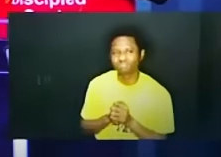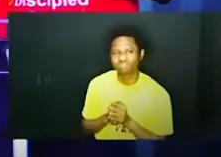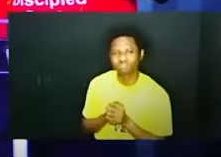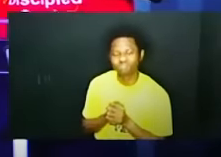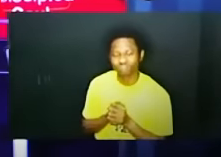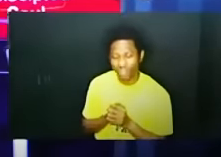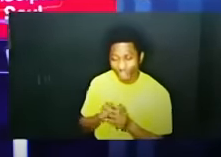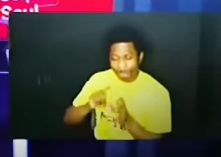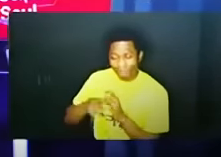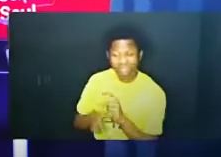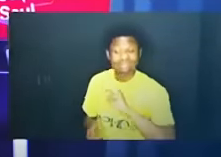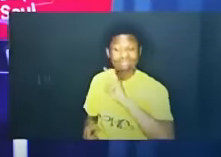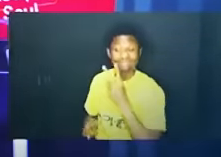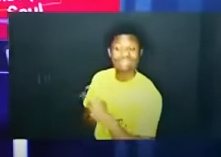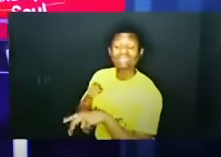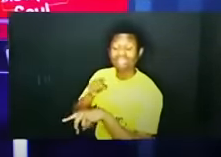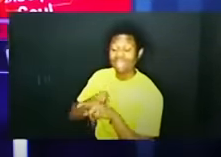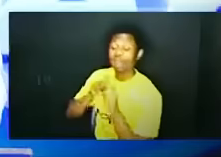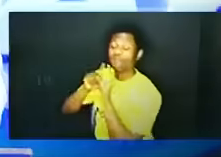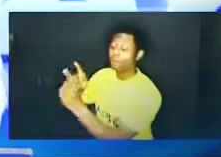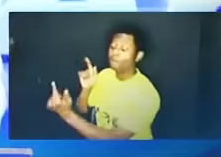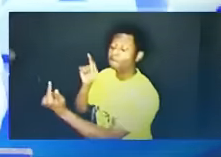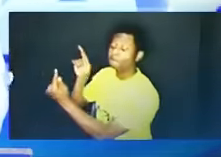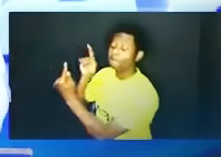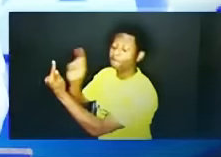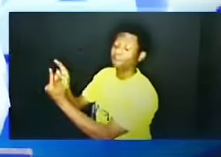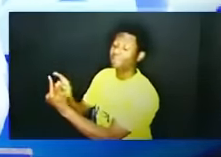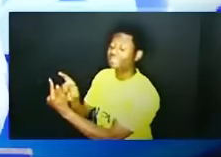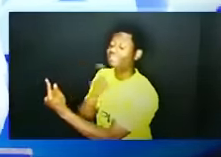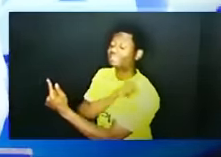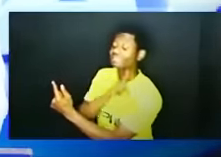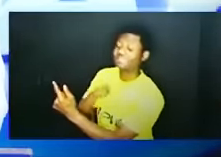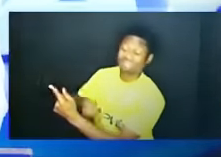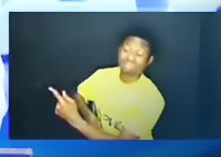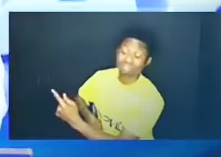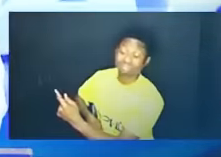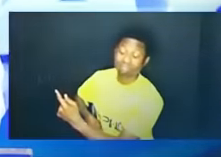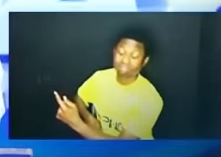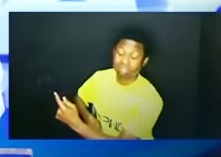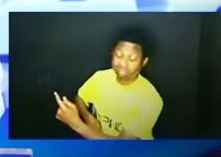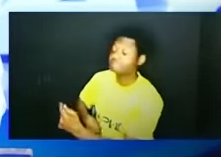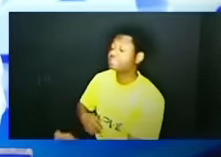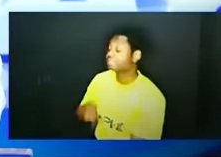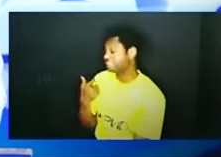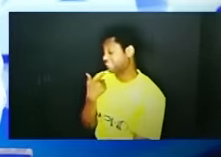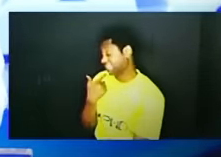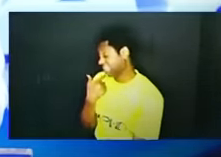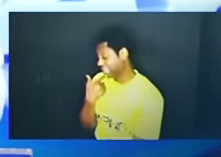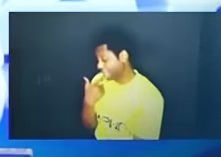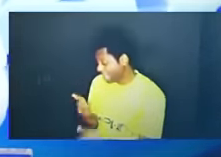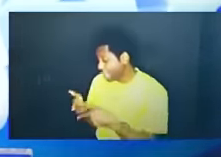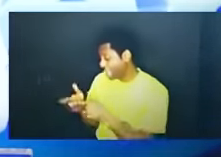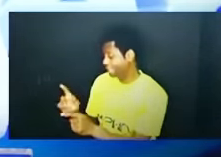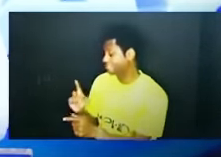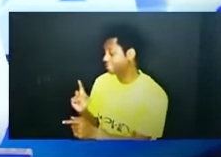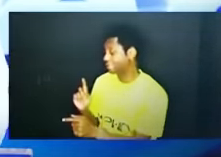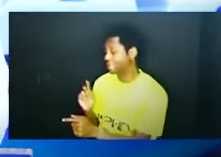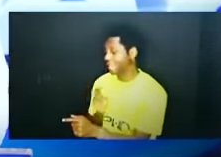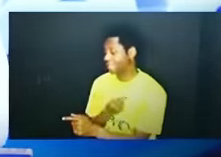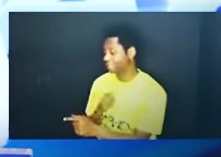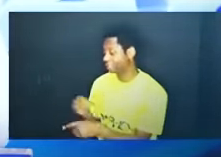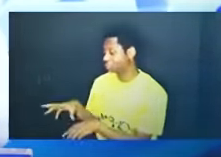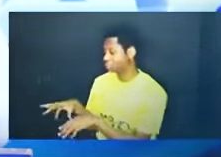the second time, he said, let us take a 3-day journey in